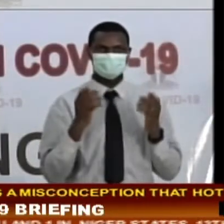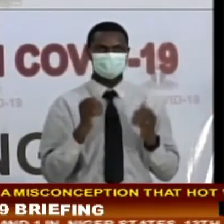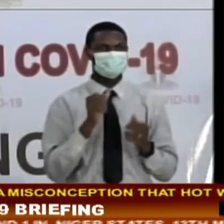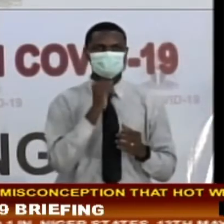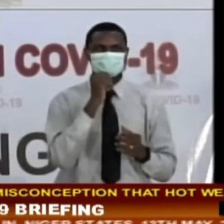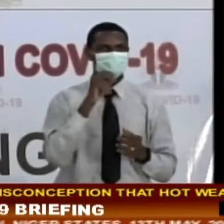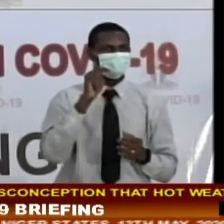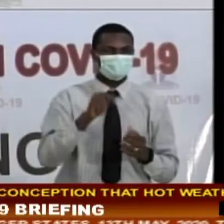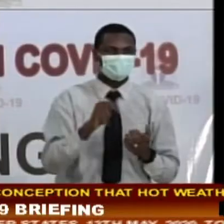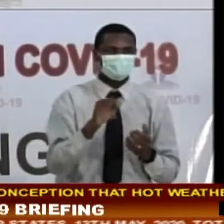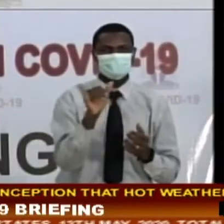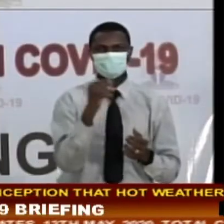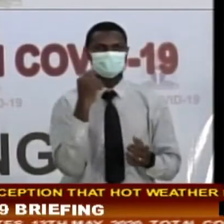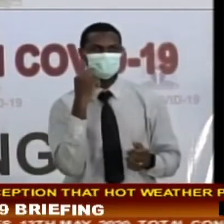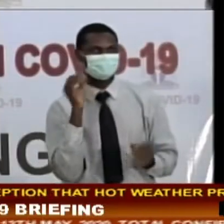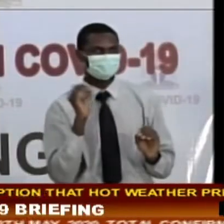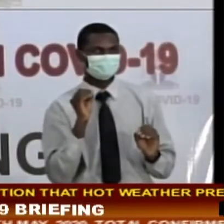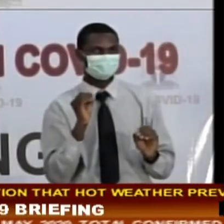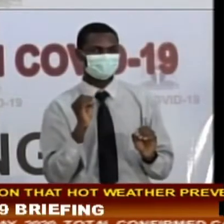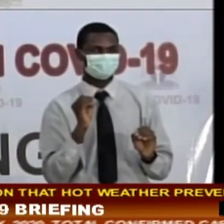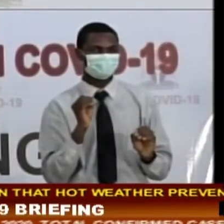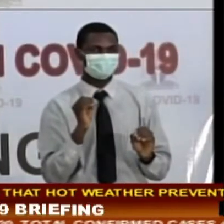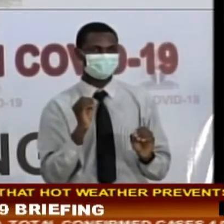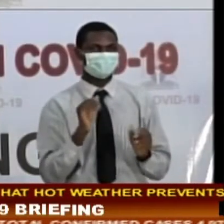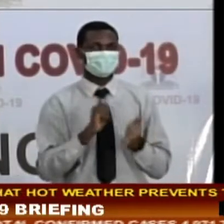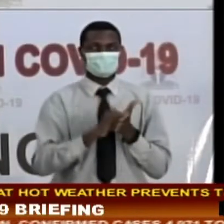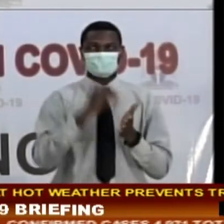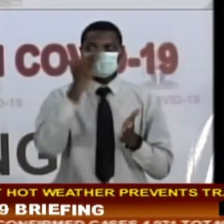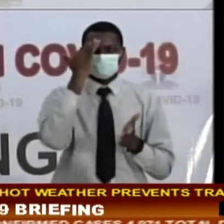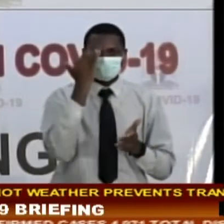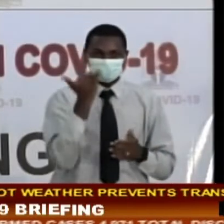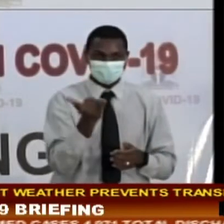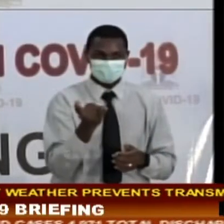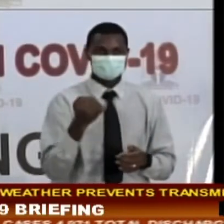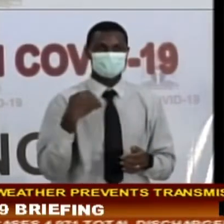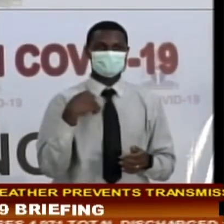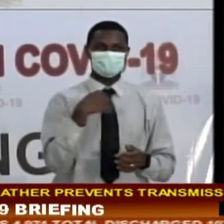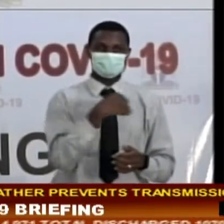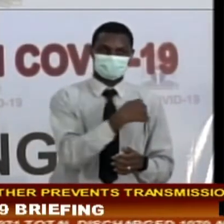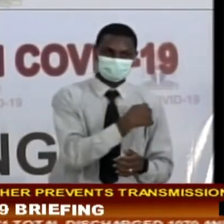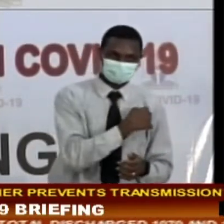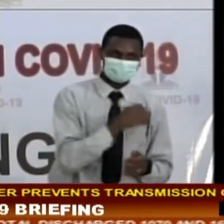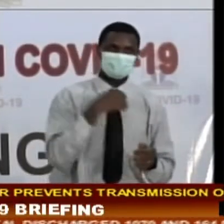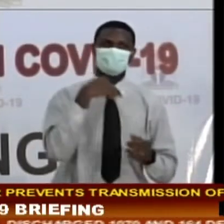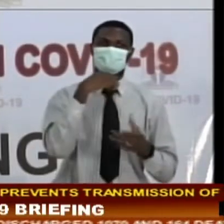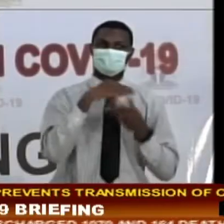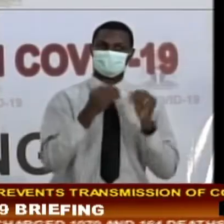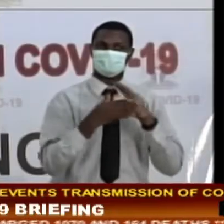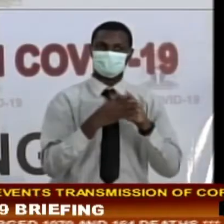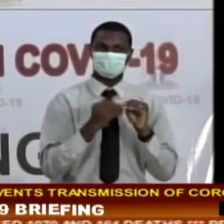mask like what I'm having and that's why we say Mas stock cloth covering